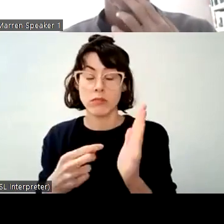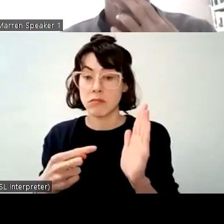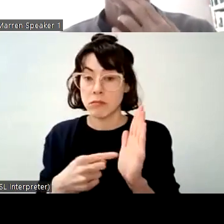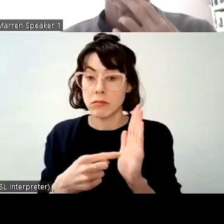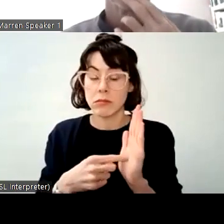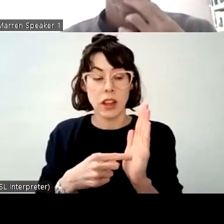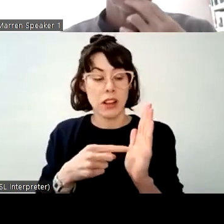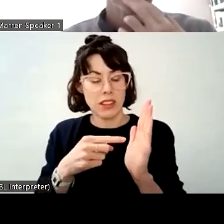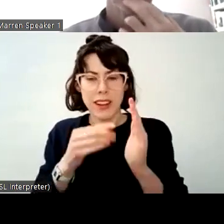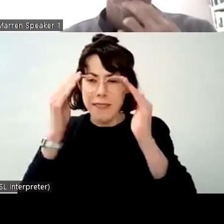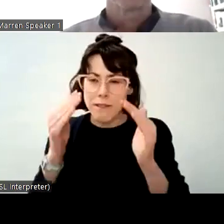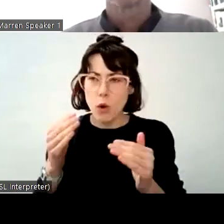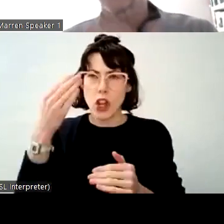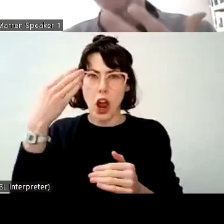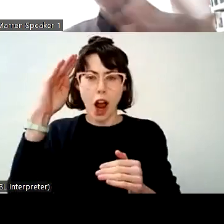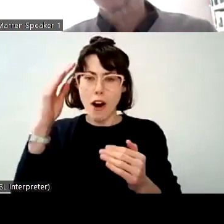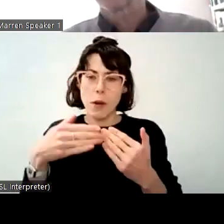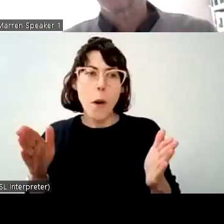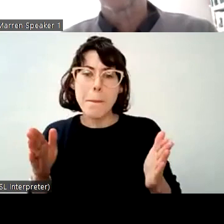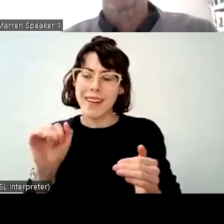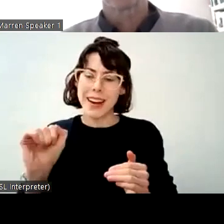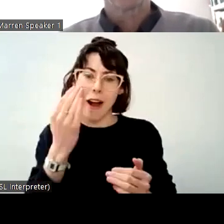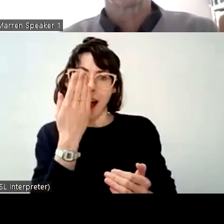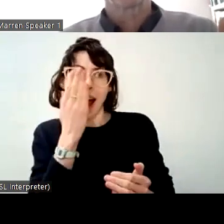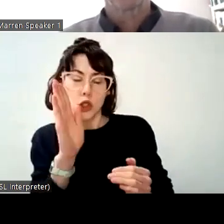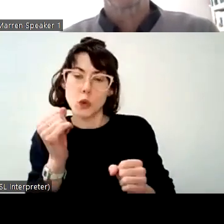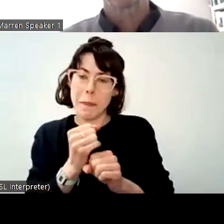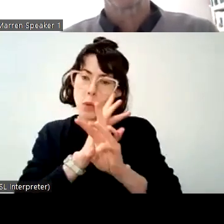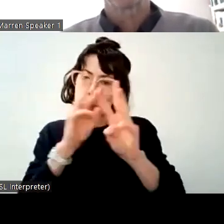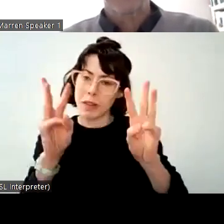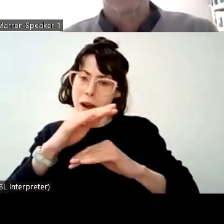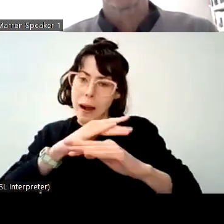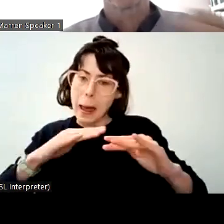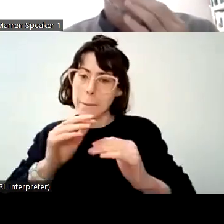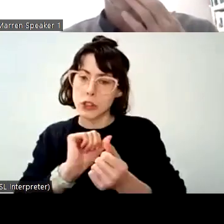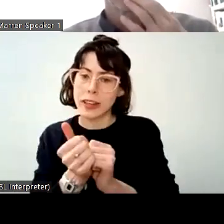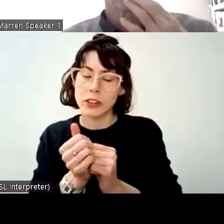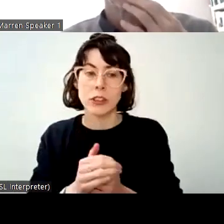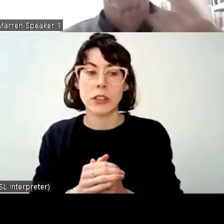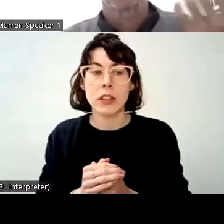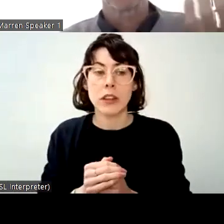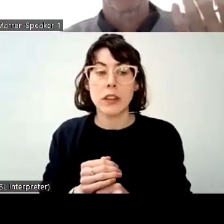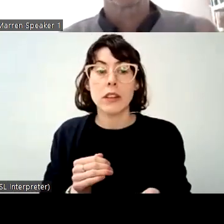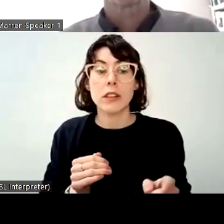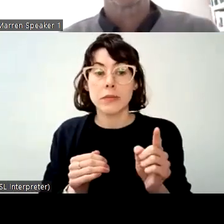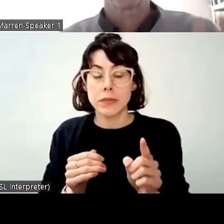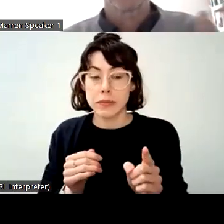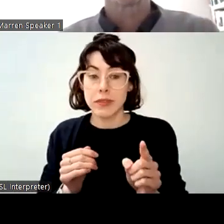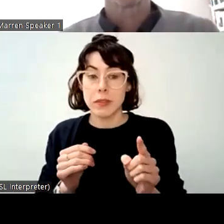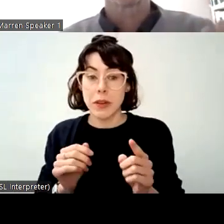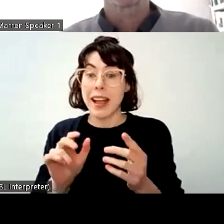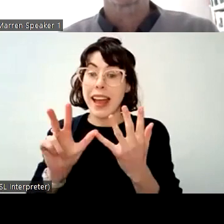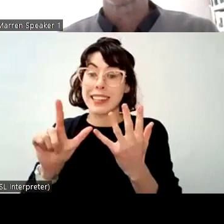attitude towards climate change. And over 87% of people there that were surveyed responded very